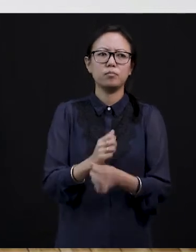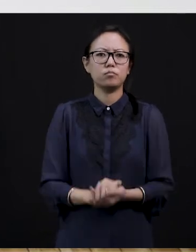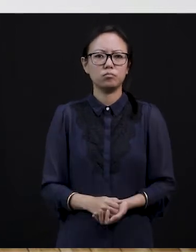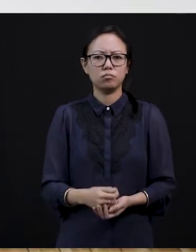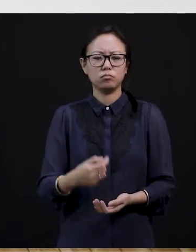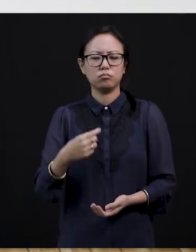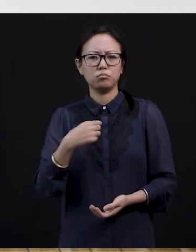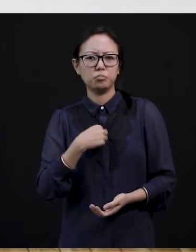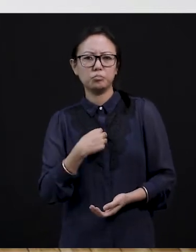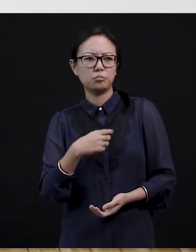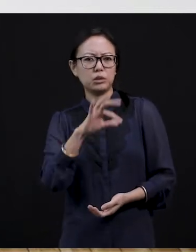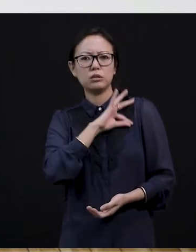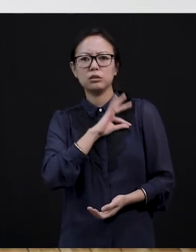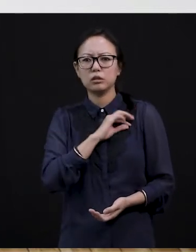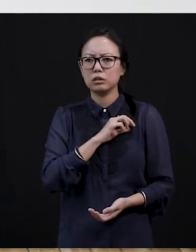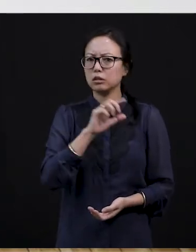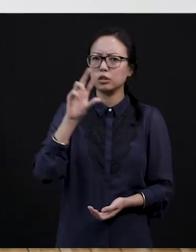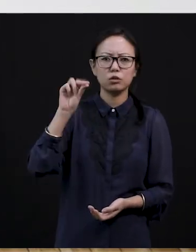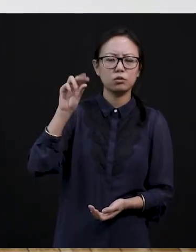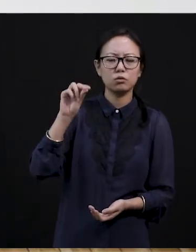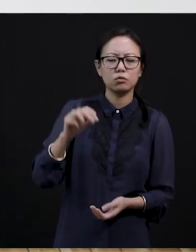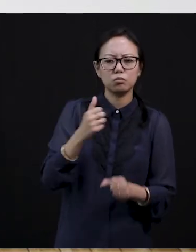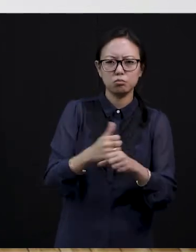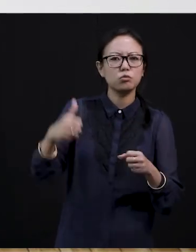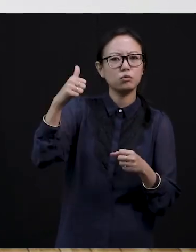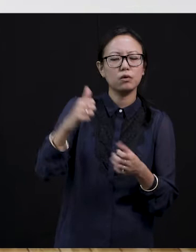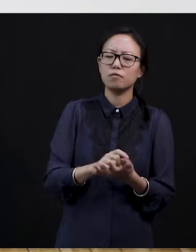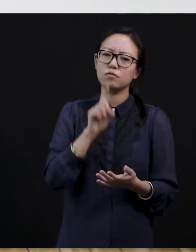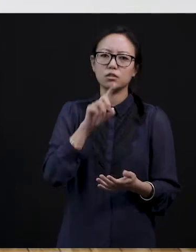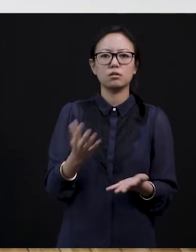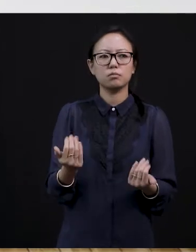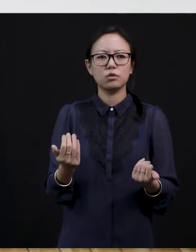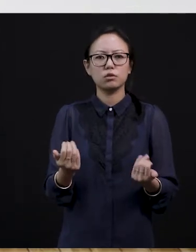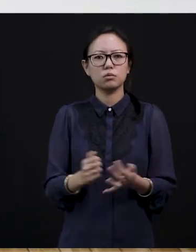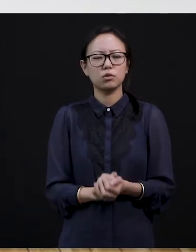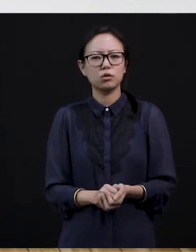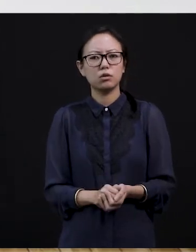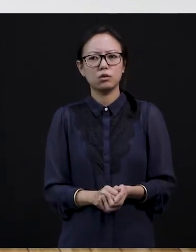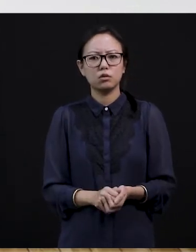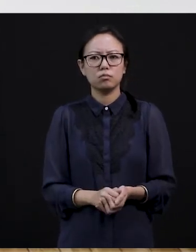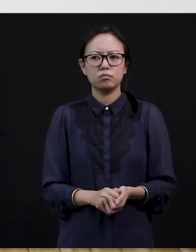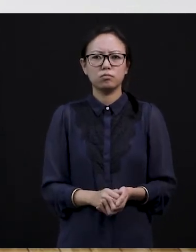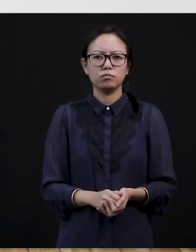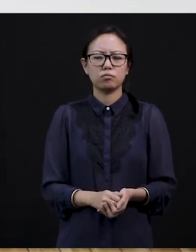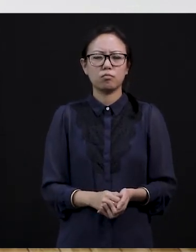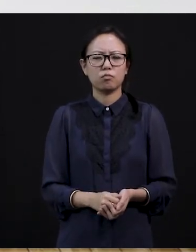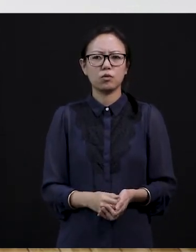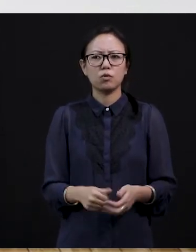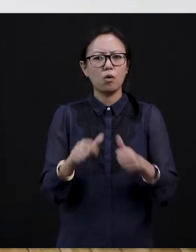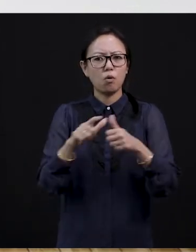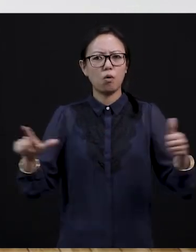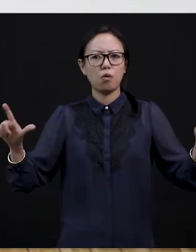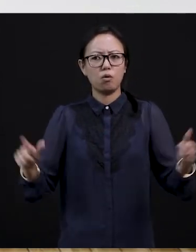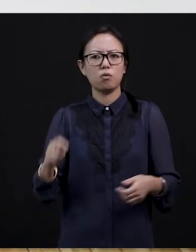this governance, you are free to seek employment. Nobody has the right to take away your